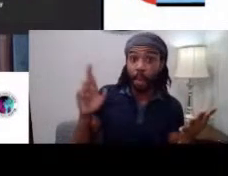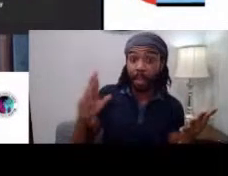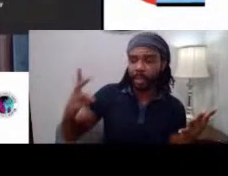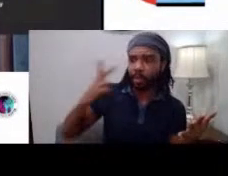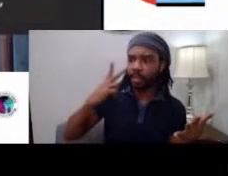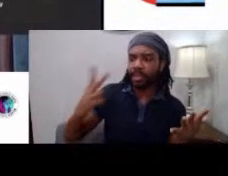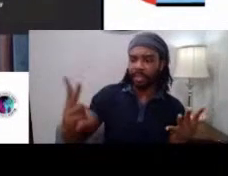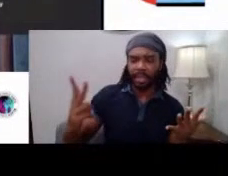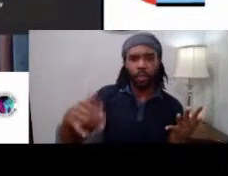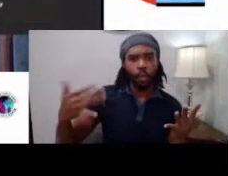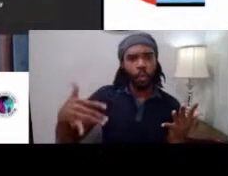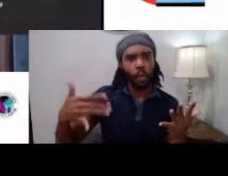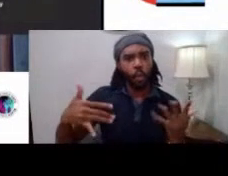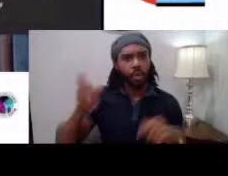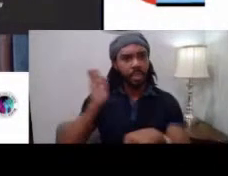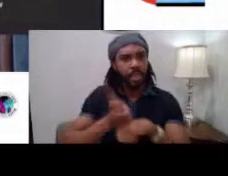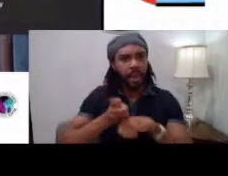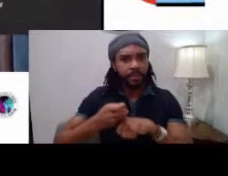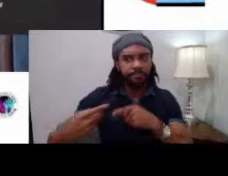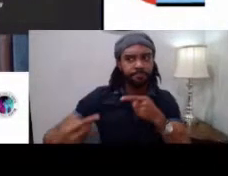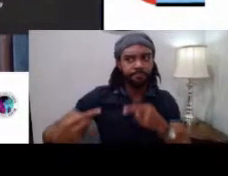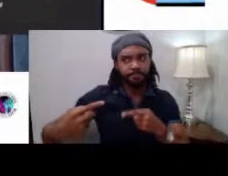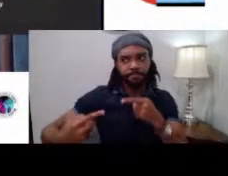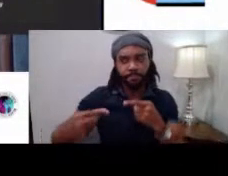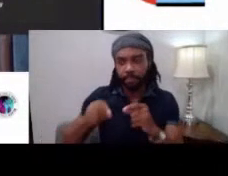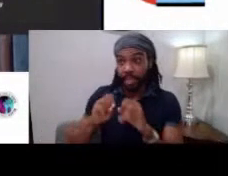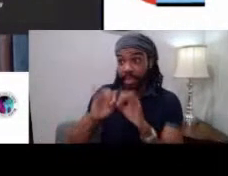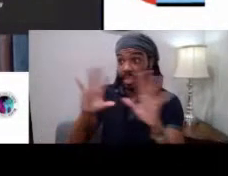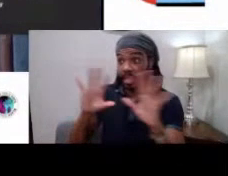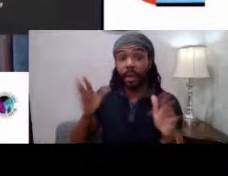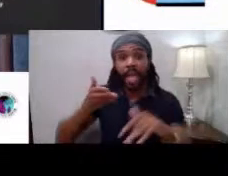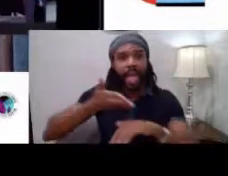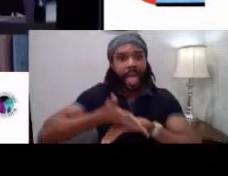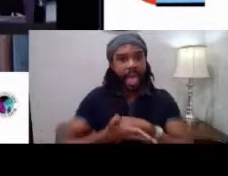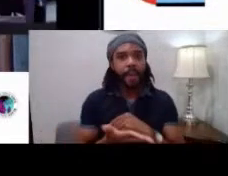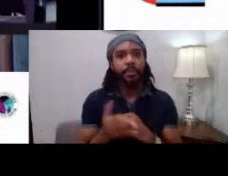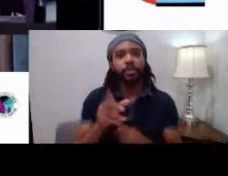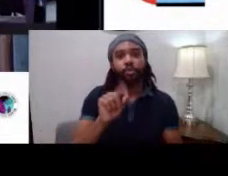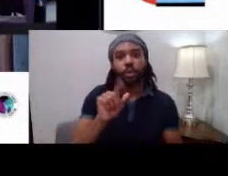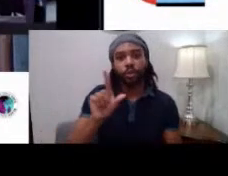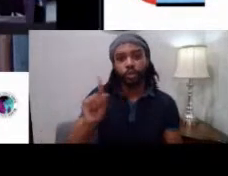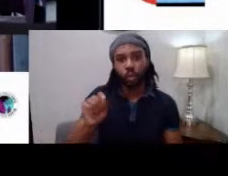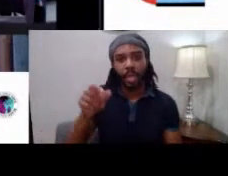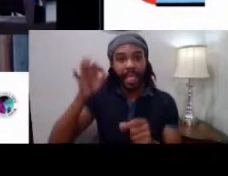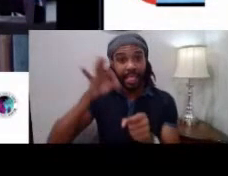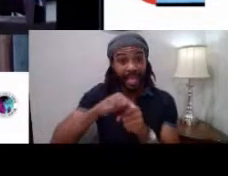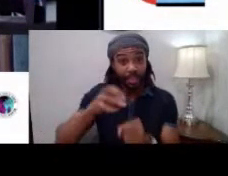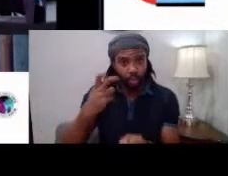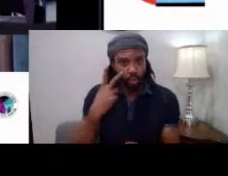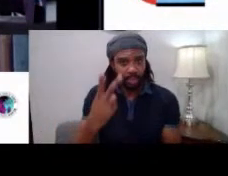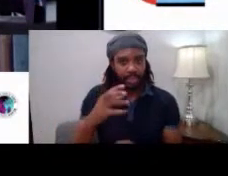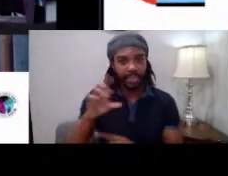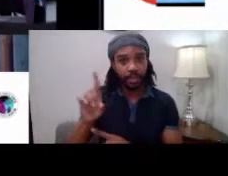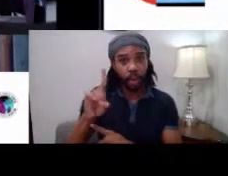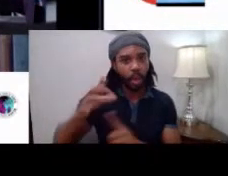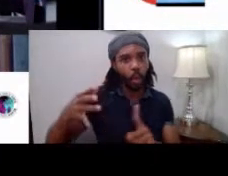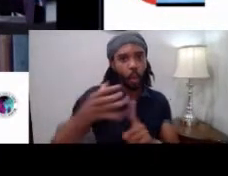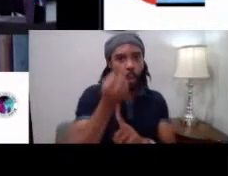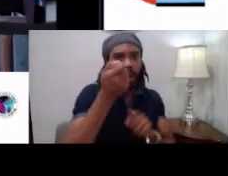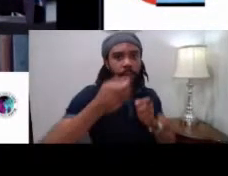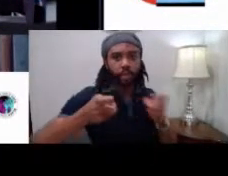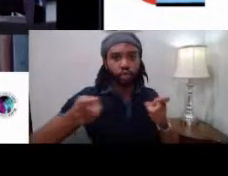dilemma that became even more apparent after the 2020 elections, when Democrats won back control of the